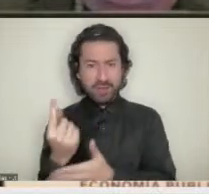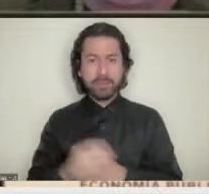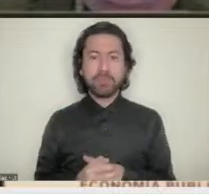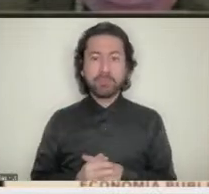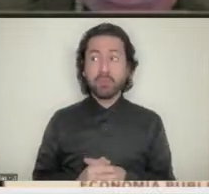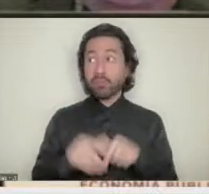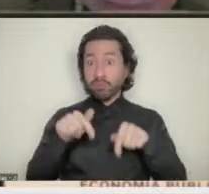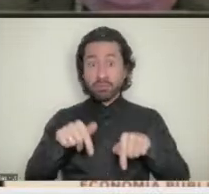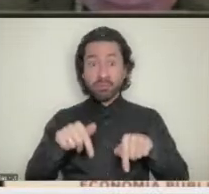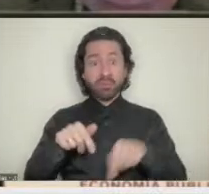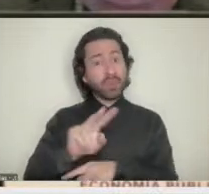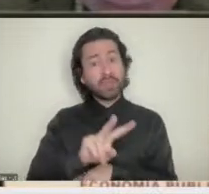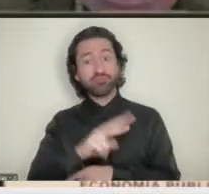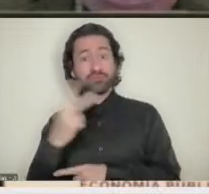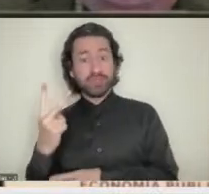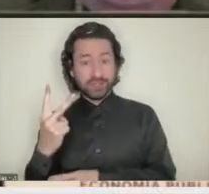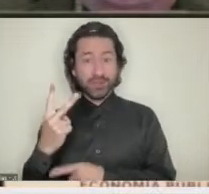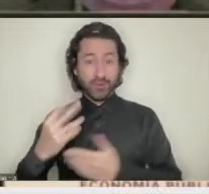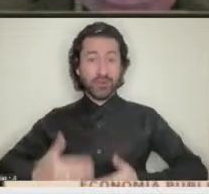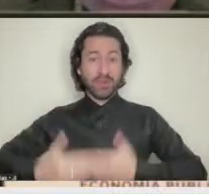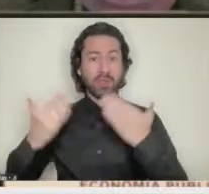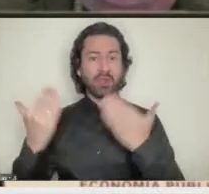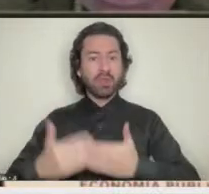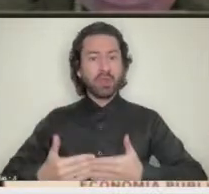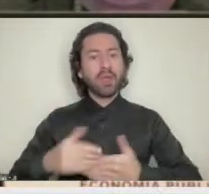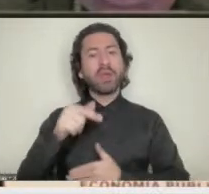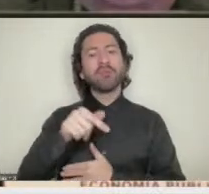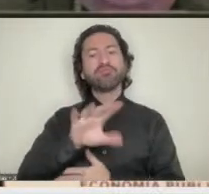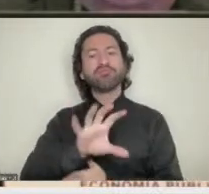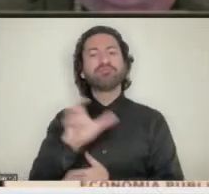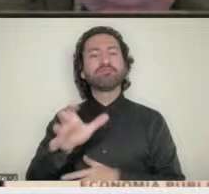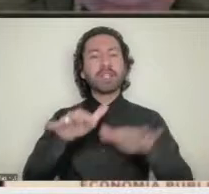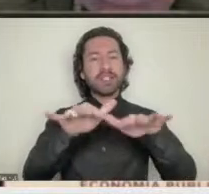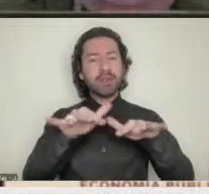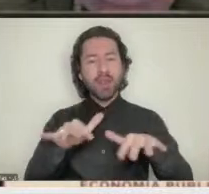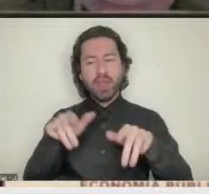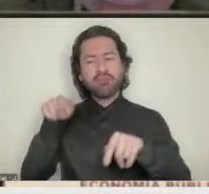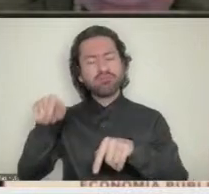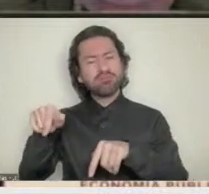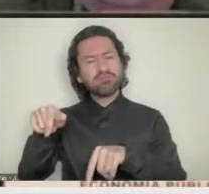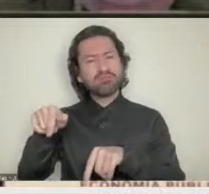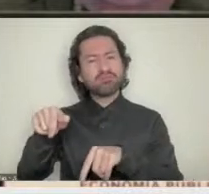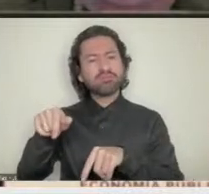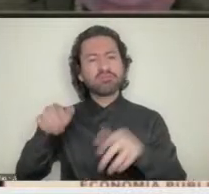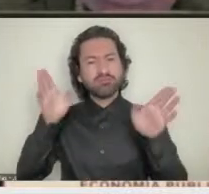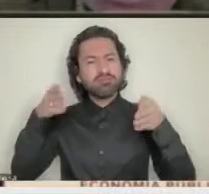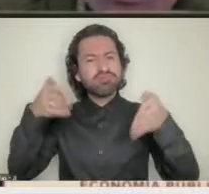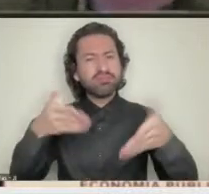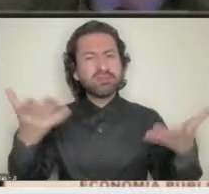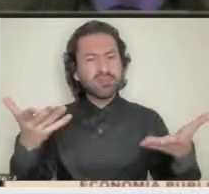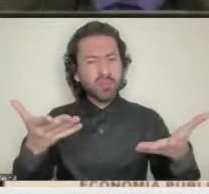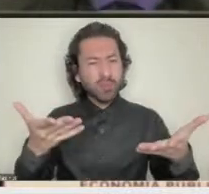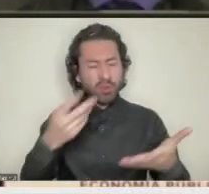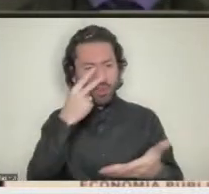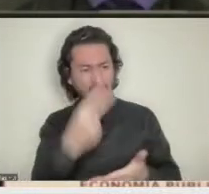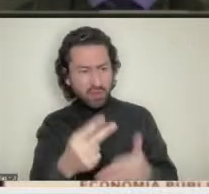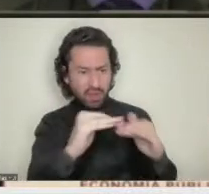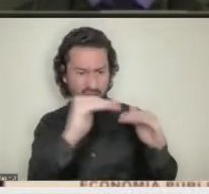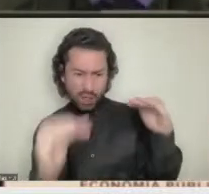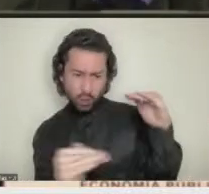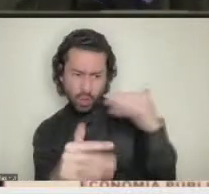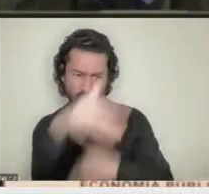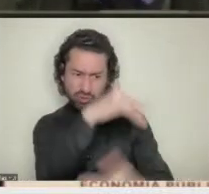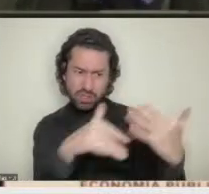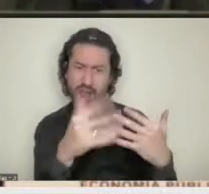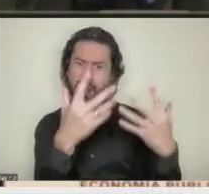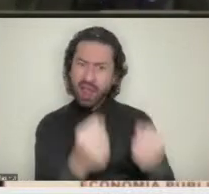challenges, and envision opportunities. And today we are on the second day of our event, and we will address the